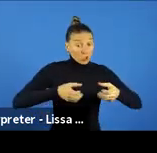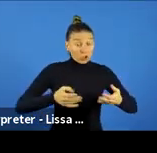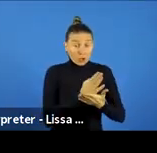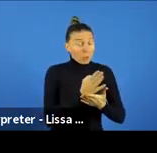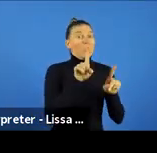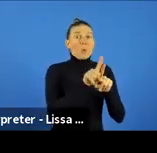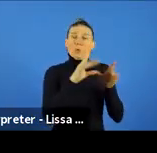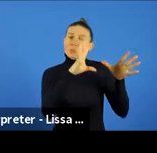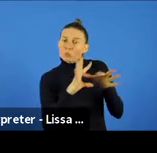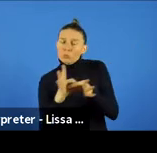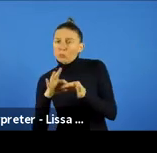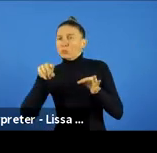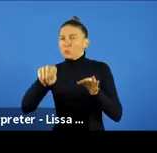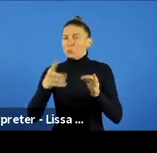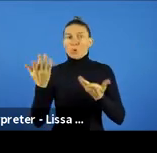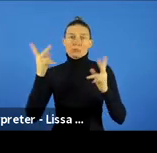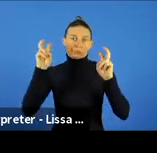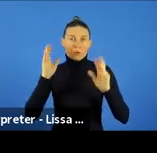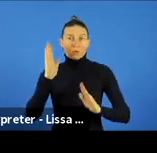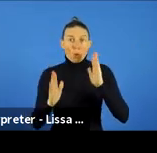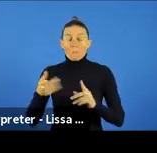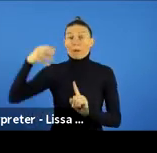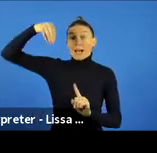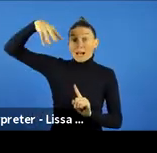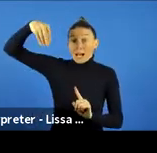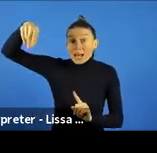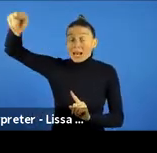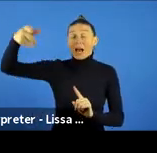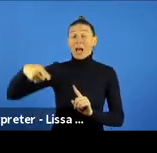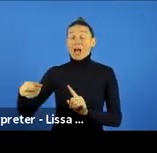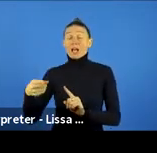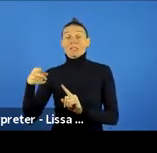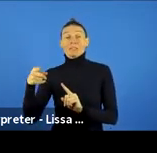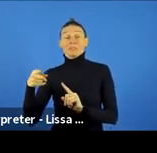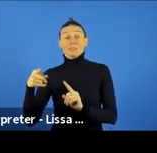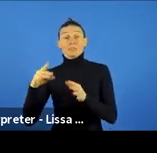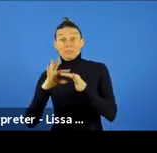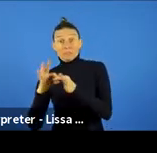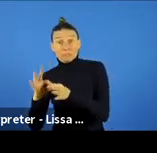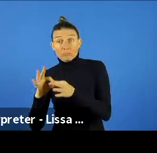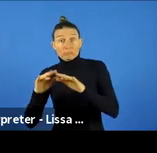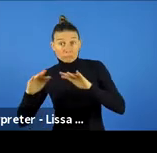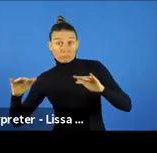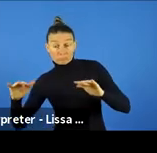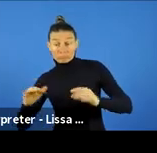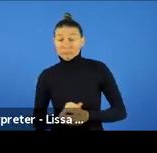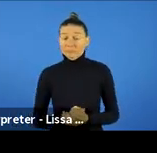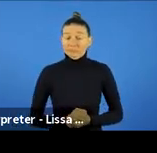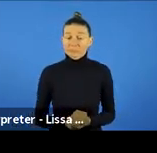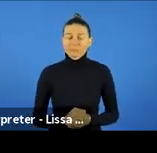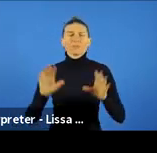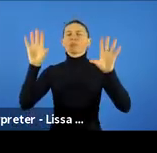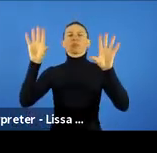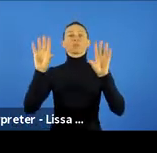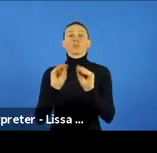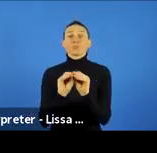your computer, robots, and also your smart home environment. The advantages, again, quick summary, is that like you're just